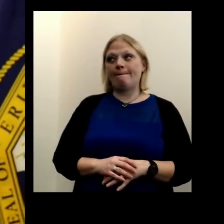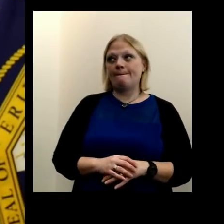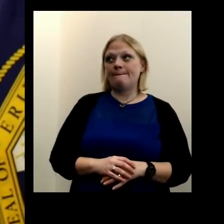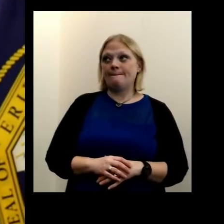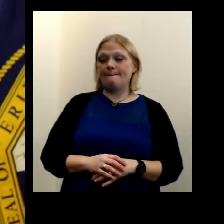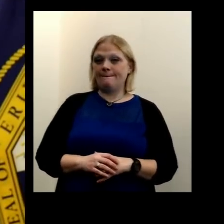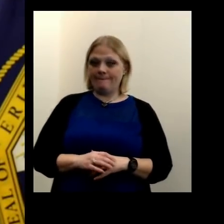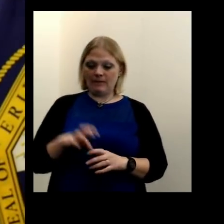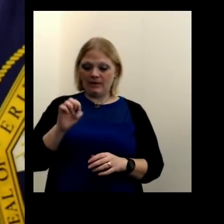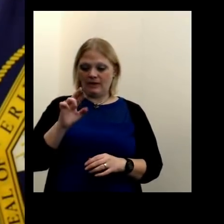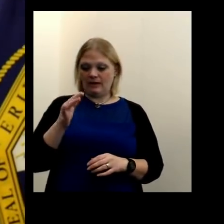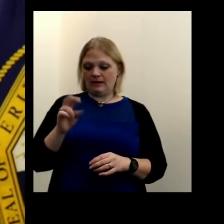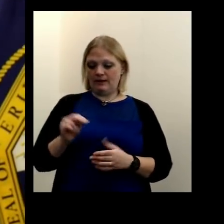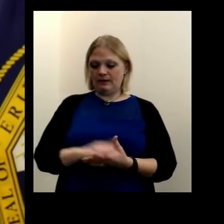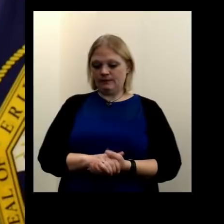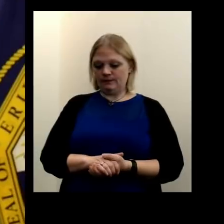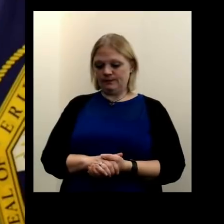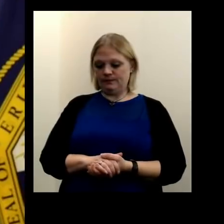Aaron Ty,